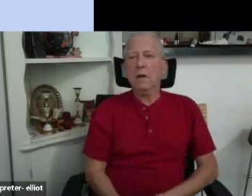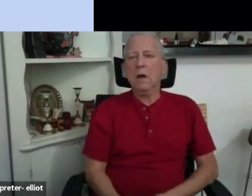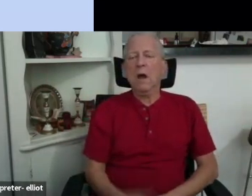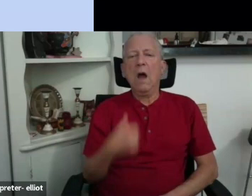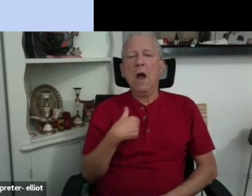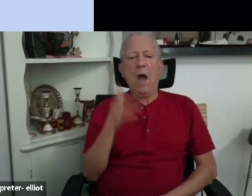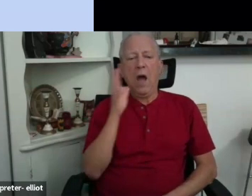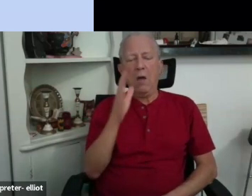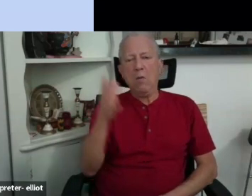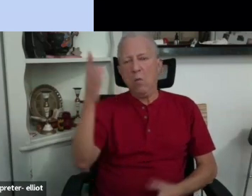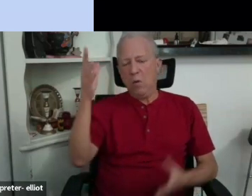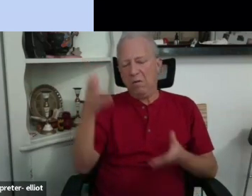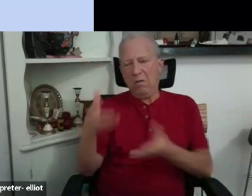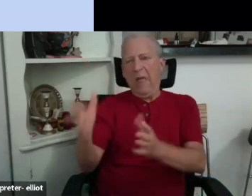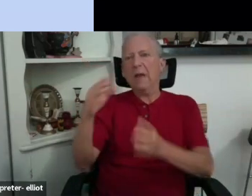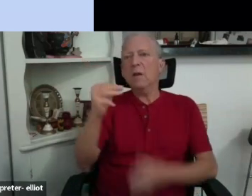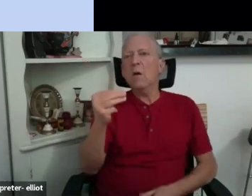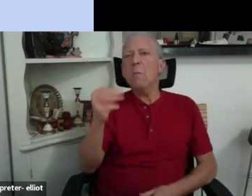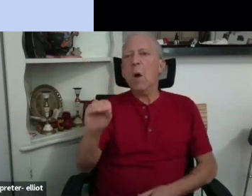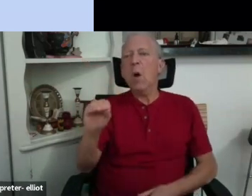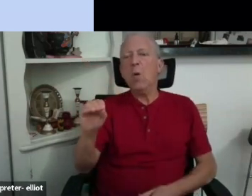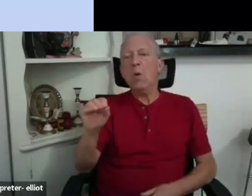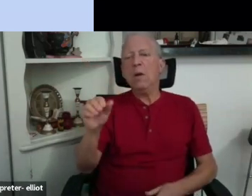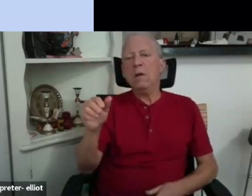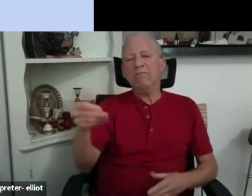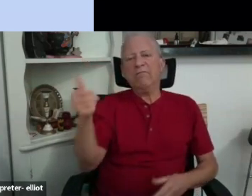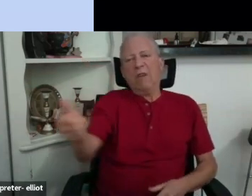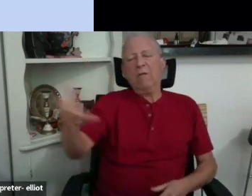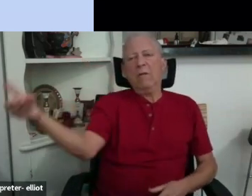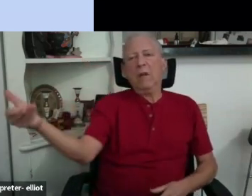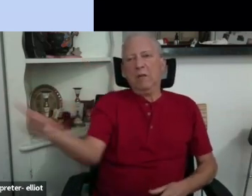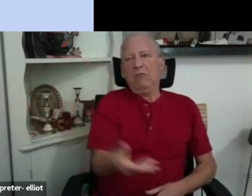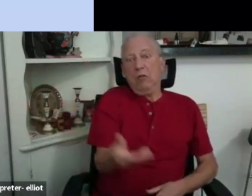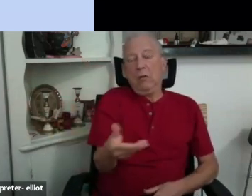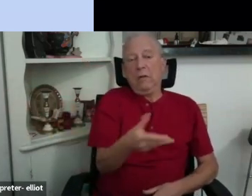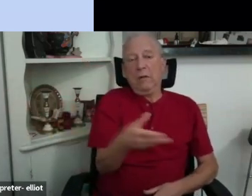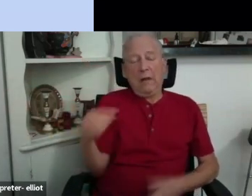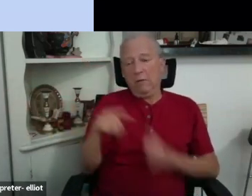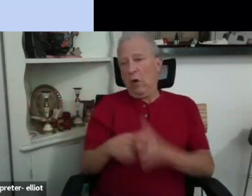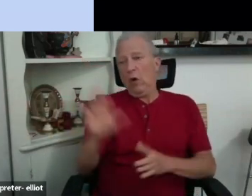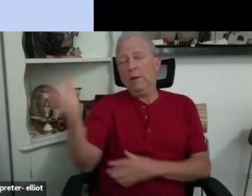let Mo introduce themselves and then have the presentation begin.